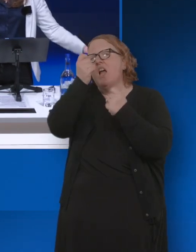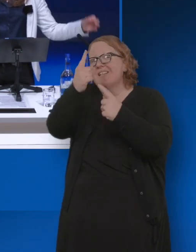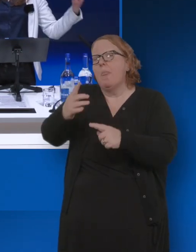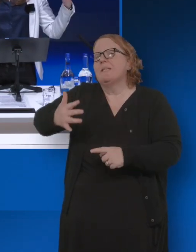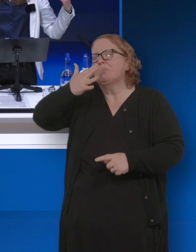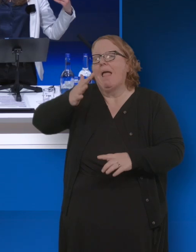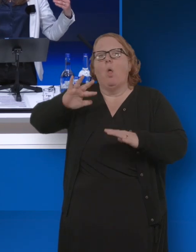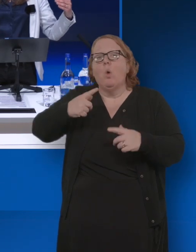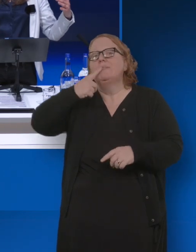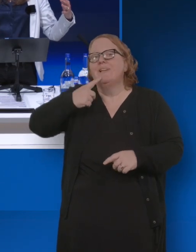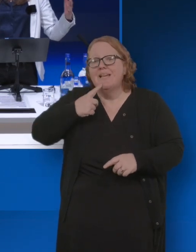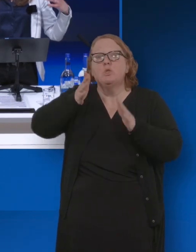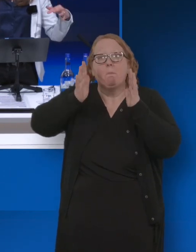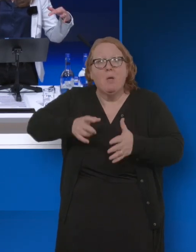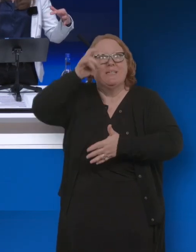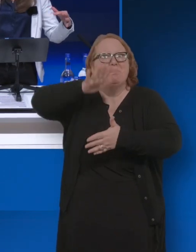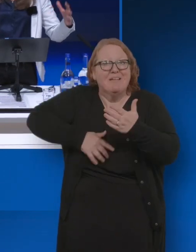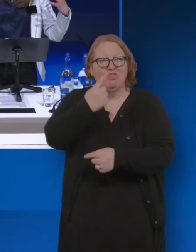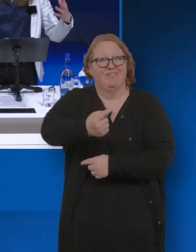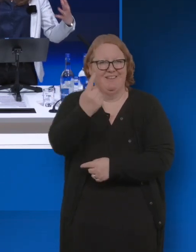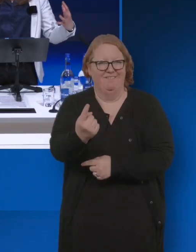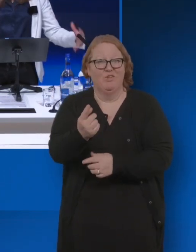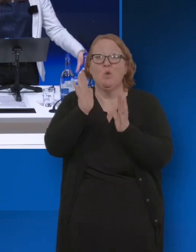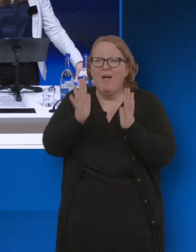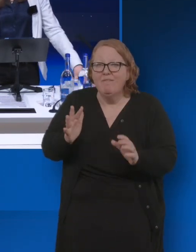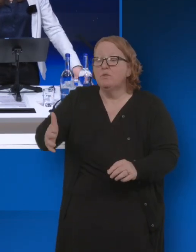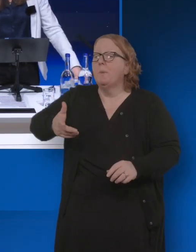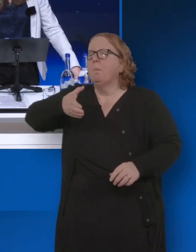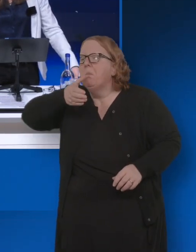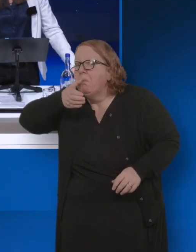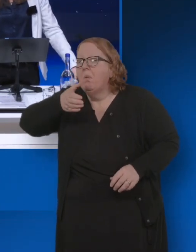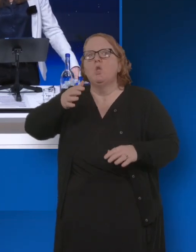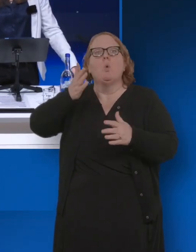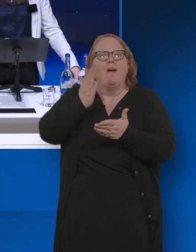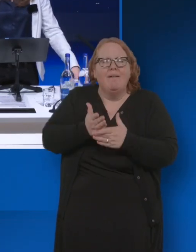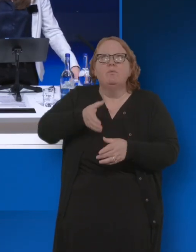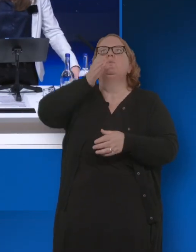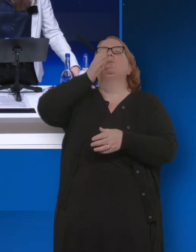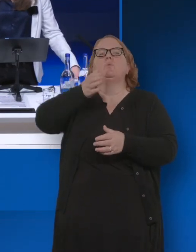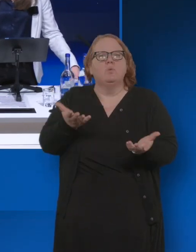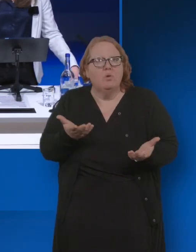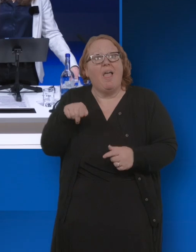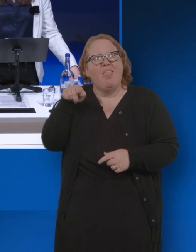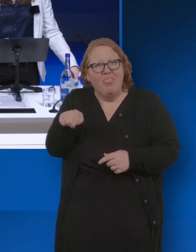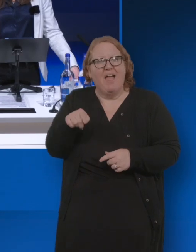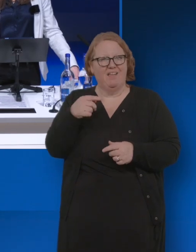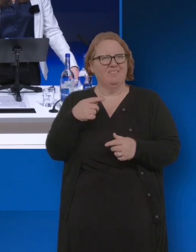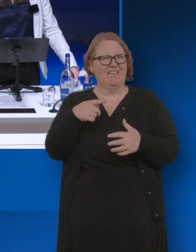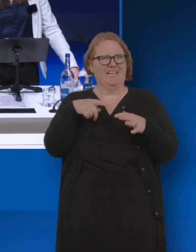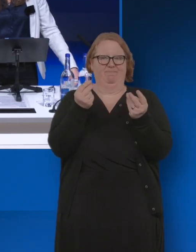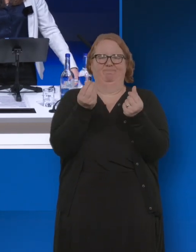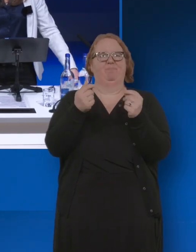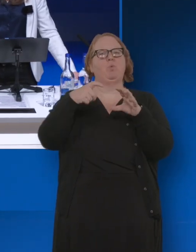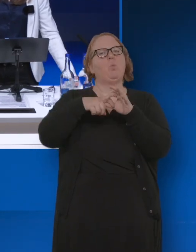you want to understand the smell of coffee or the taste, you have to smell it, you have to taste it. And this is an example of a quale in